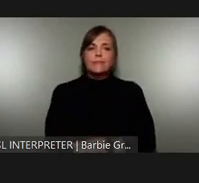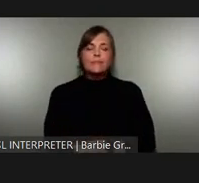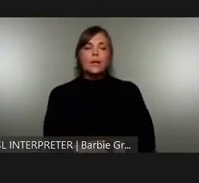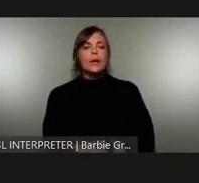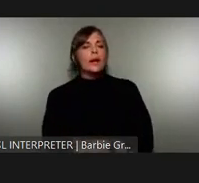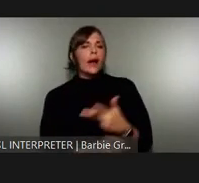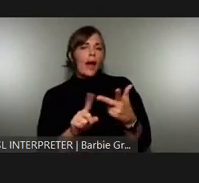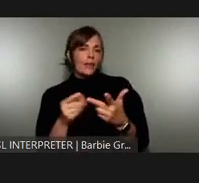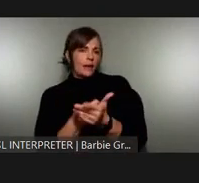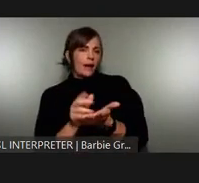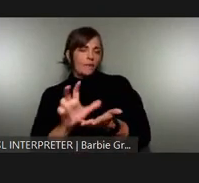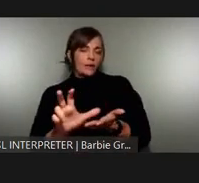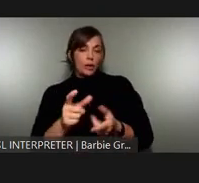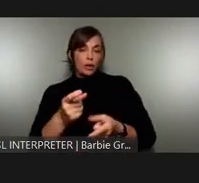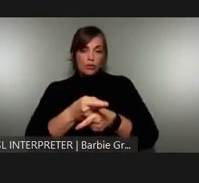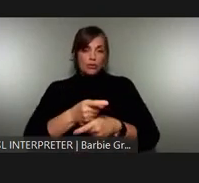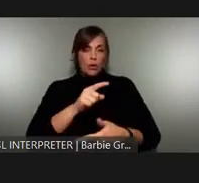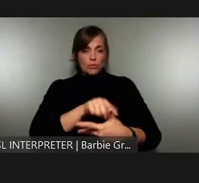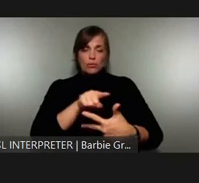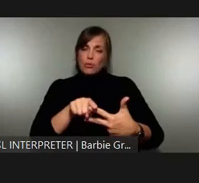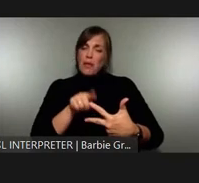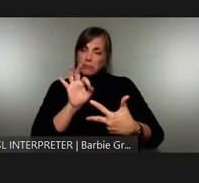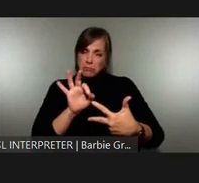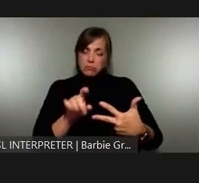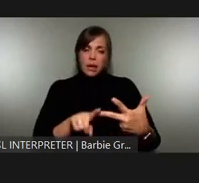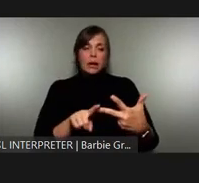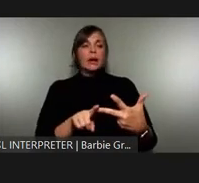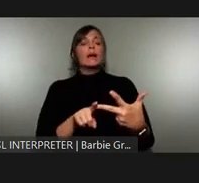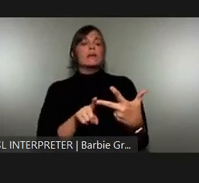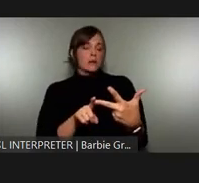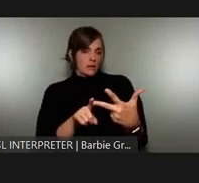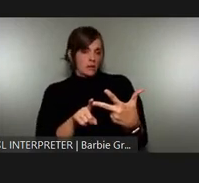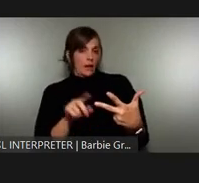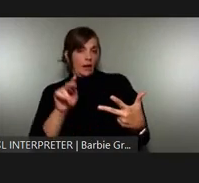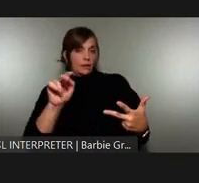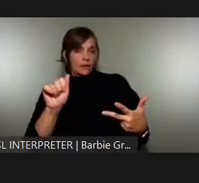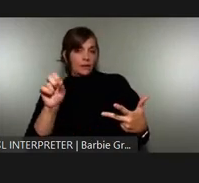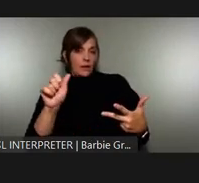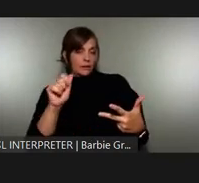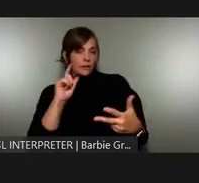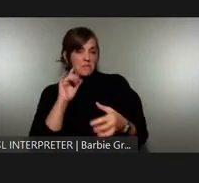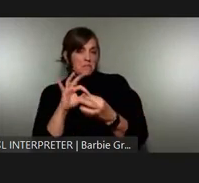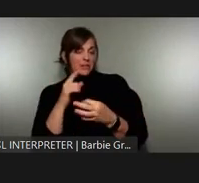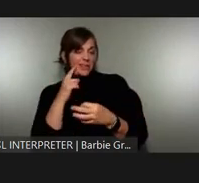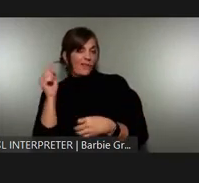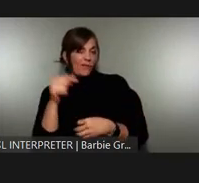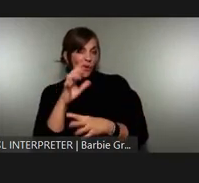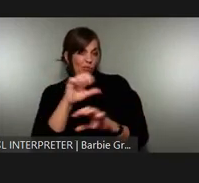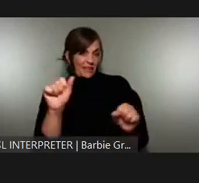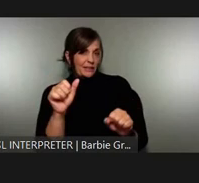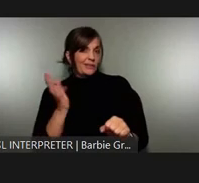way, clarity of success, operational excellence, as NASA might say for President Kennedy, it then